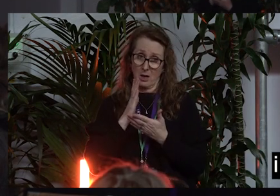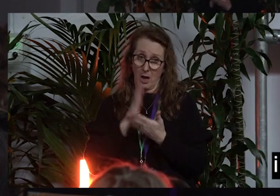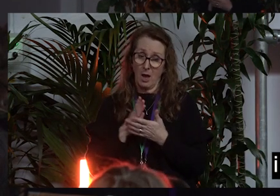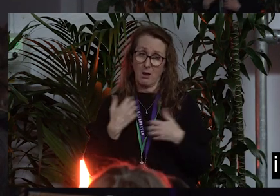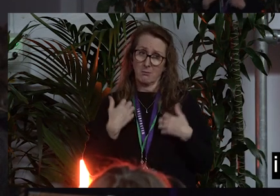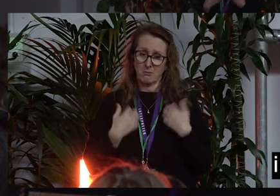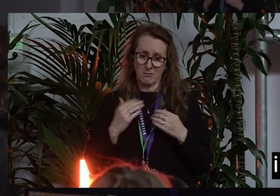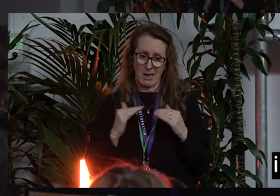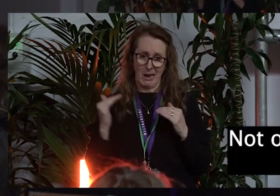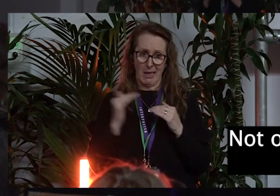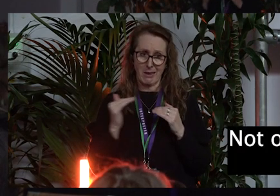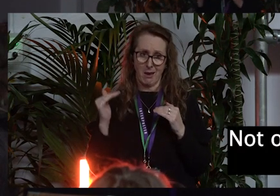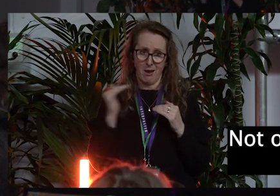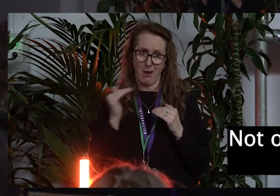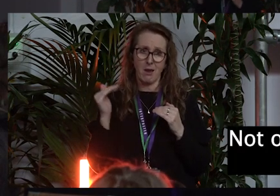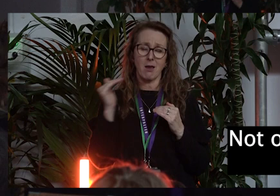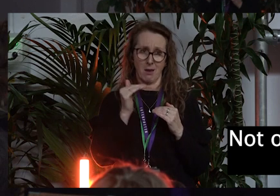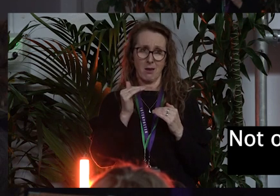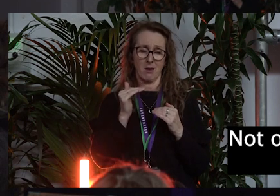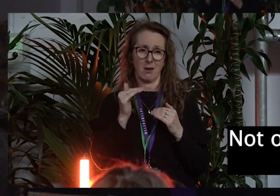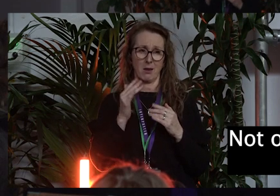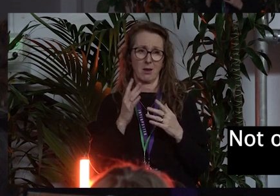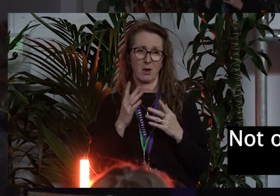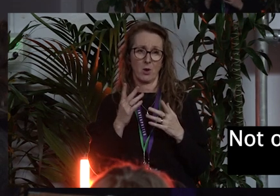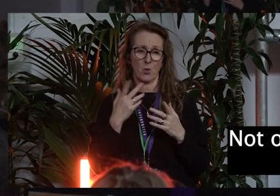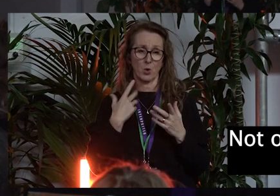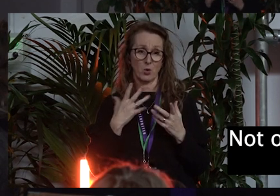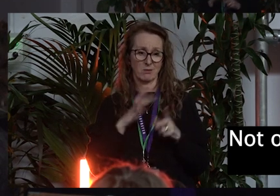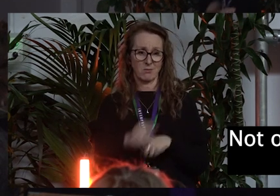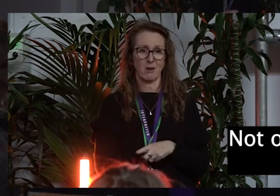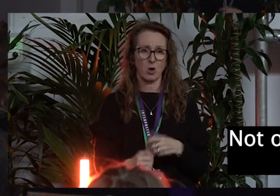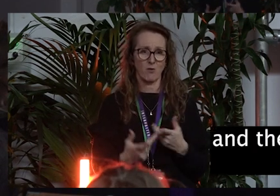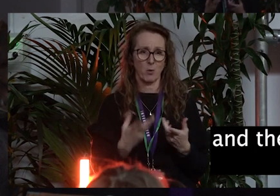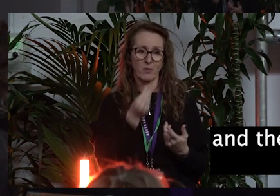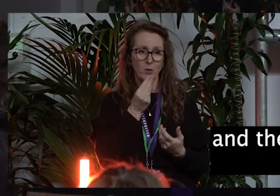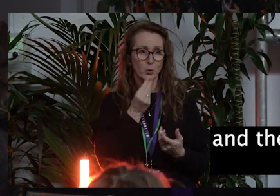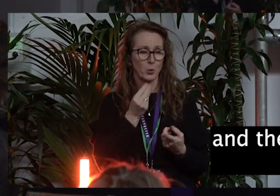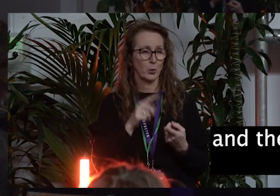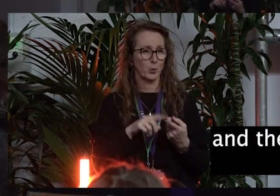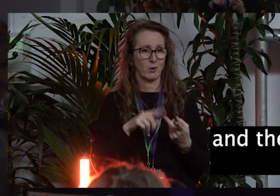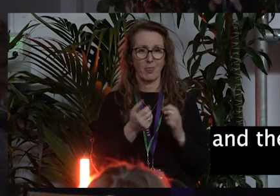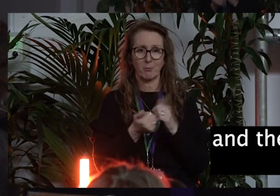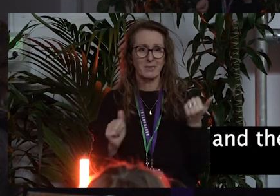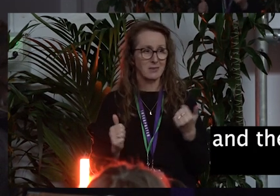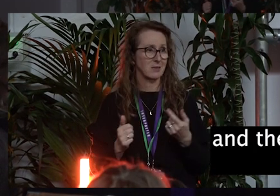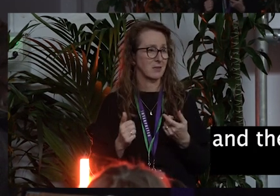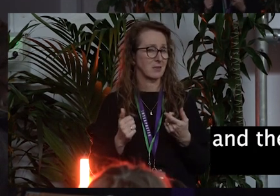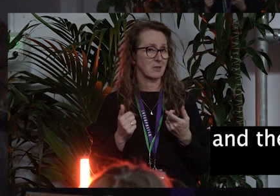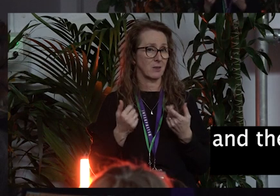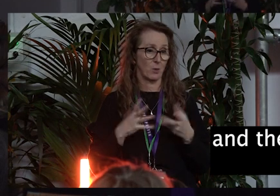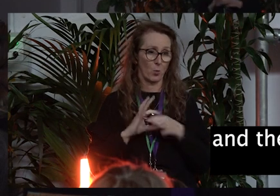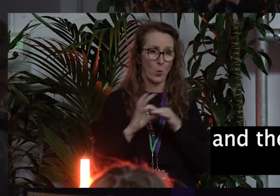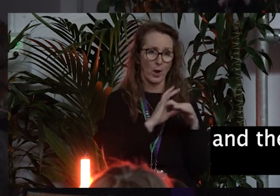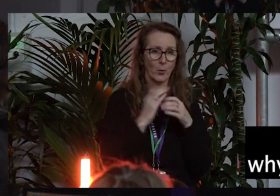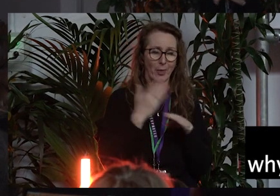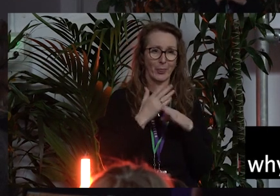interesting layer here to go. Not only are we colonising right now with our food and the corporations that we work with, but